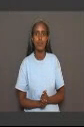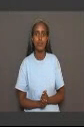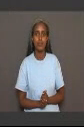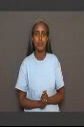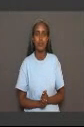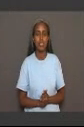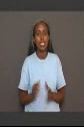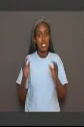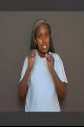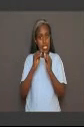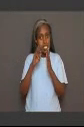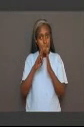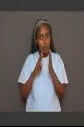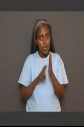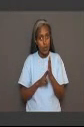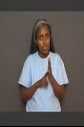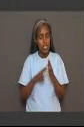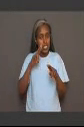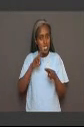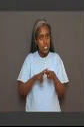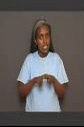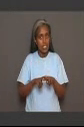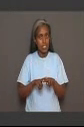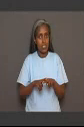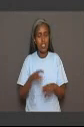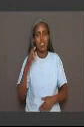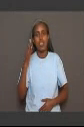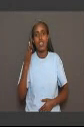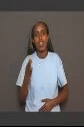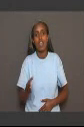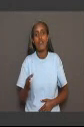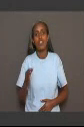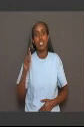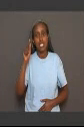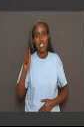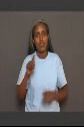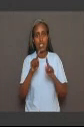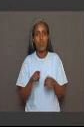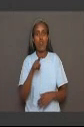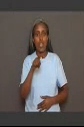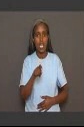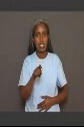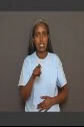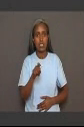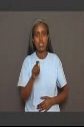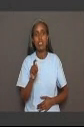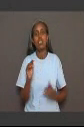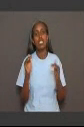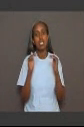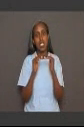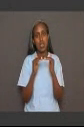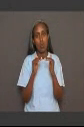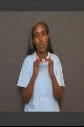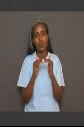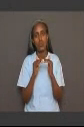The sum rule states that f derivative of x is